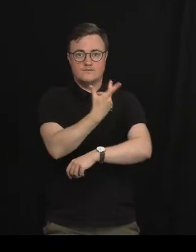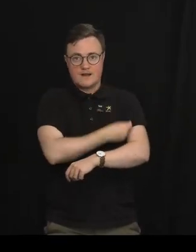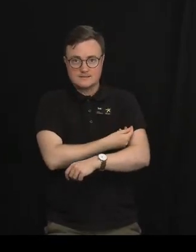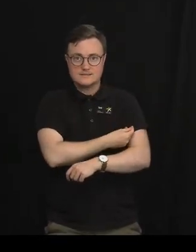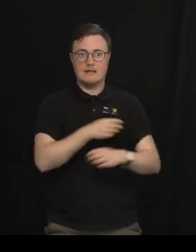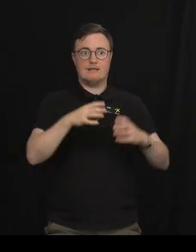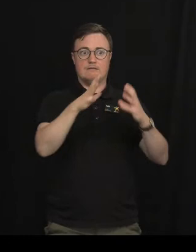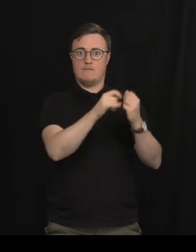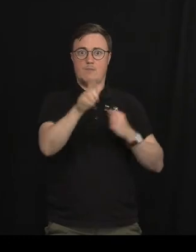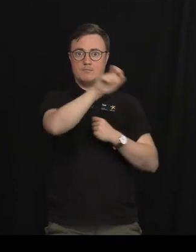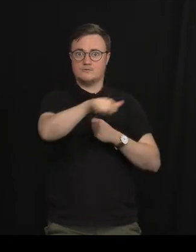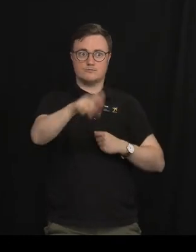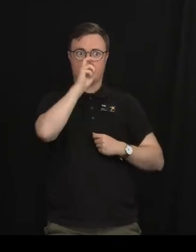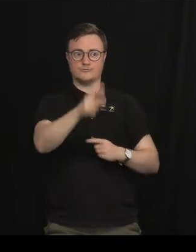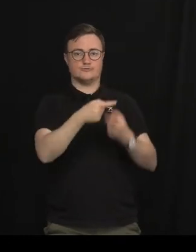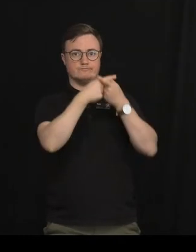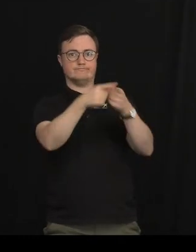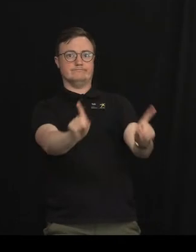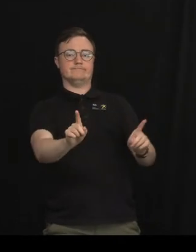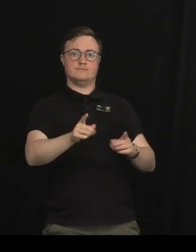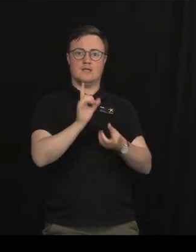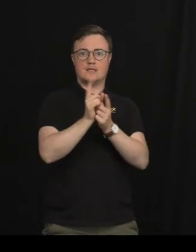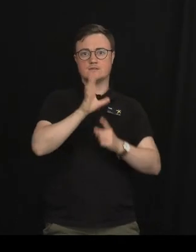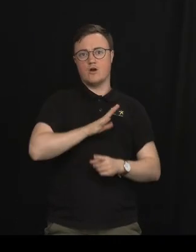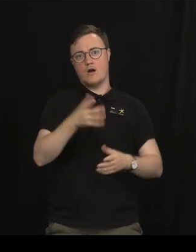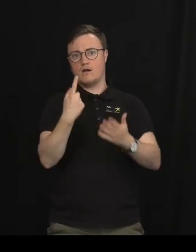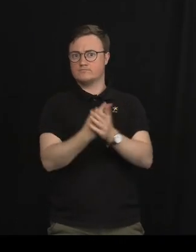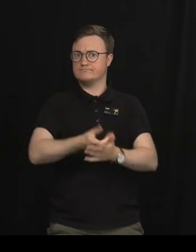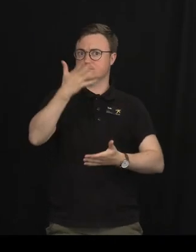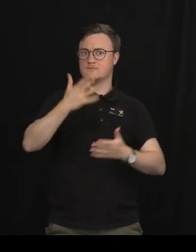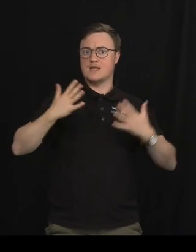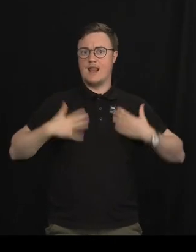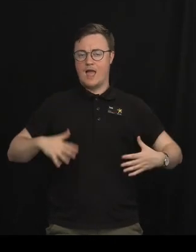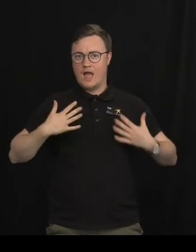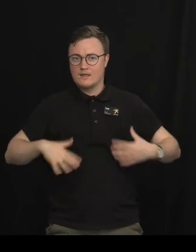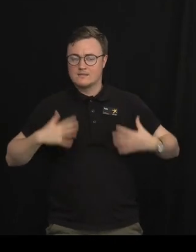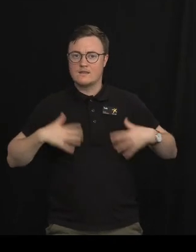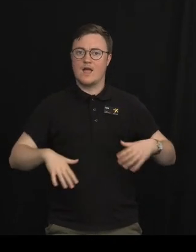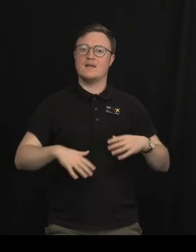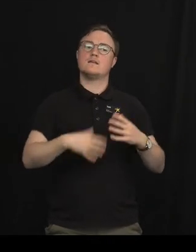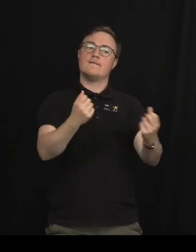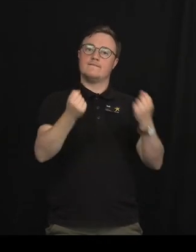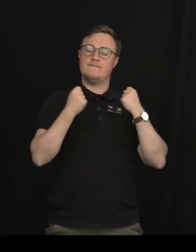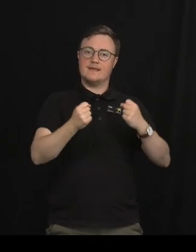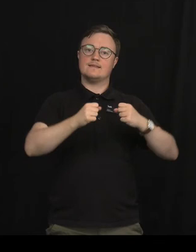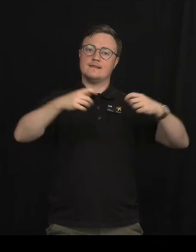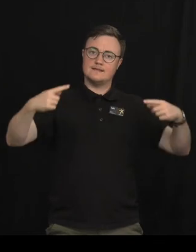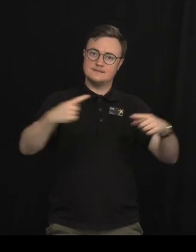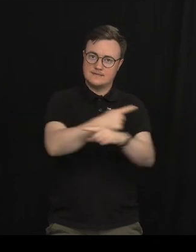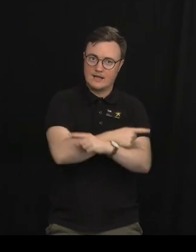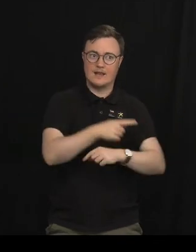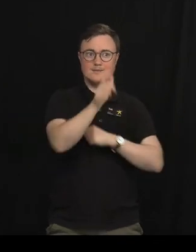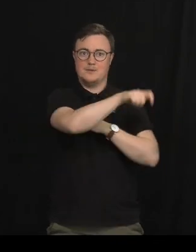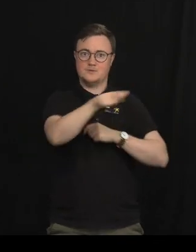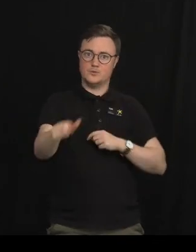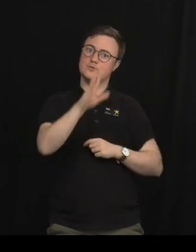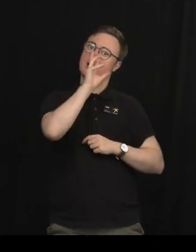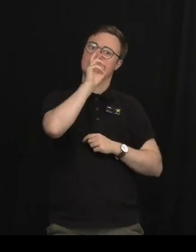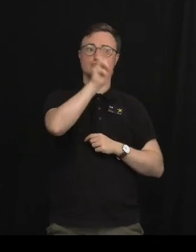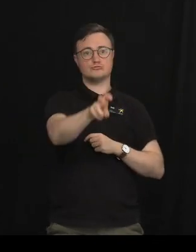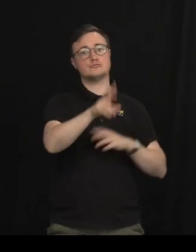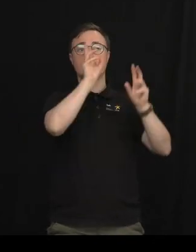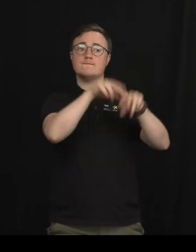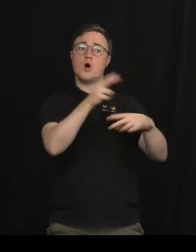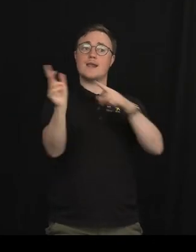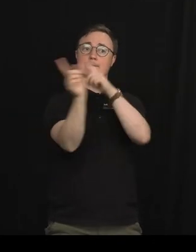is extremely important if you treat the virus like Ebola. Now, if we take the situation now